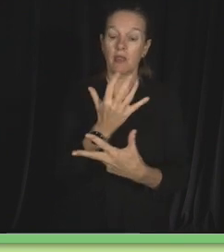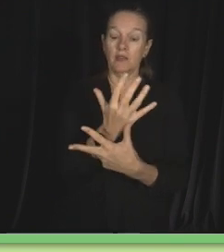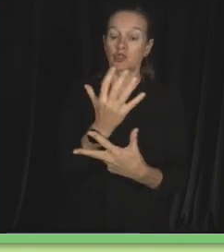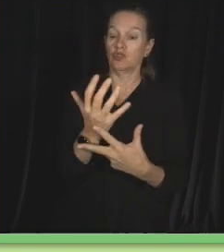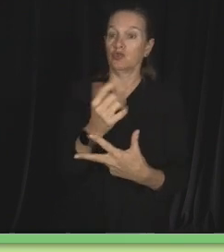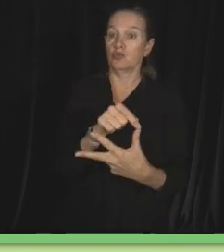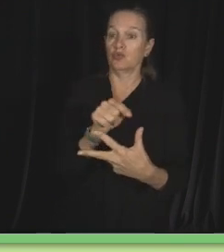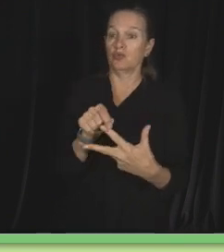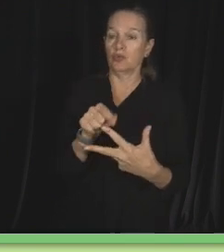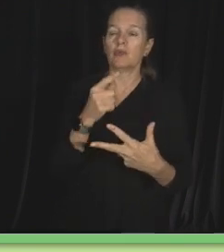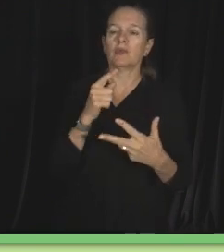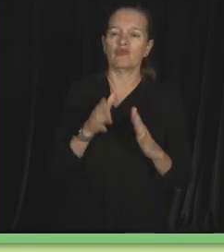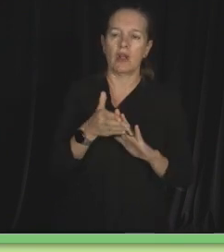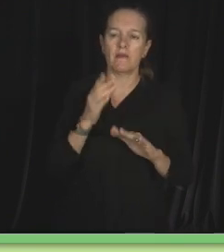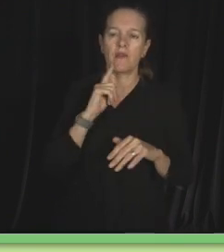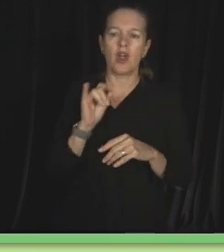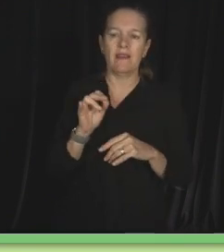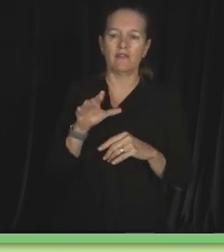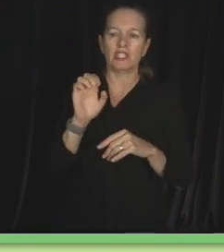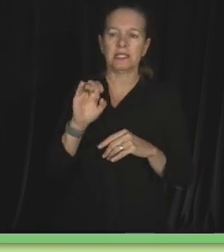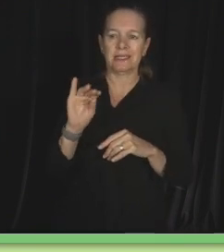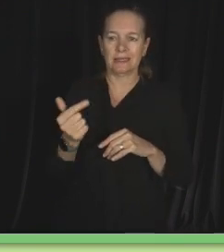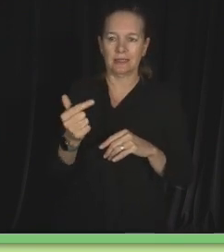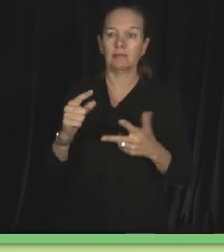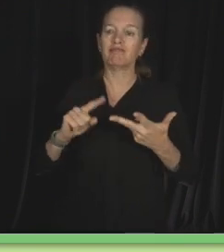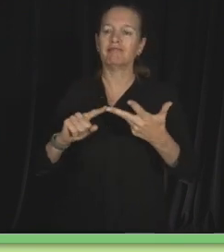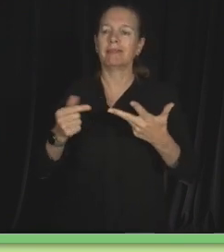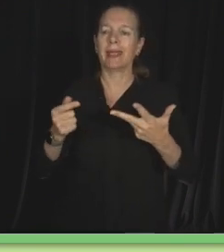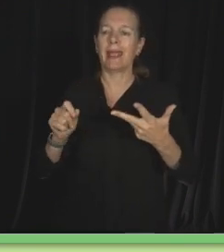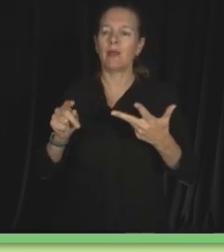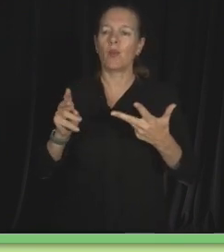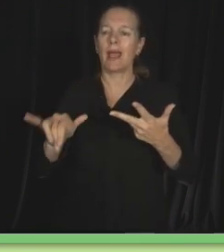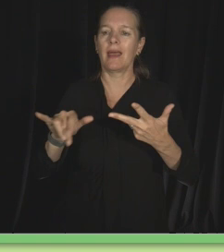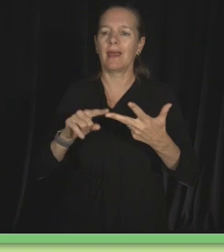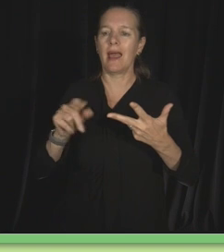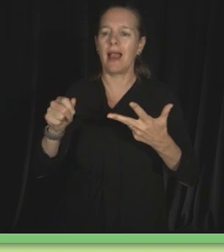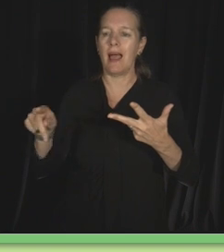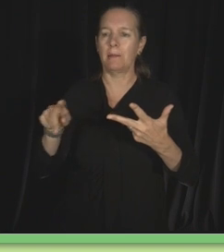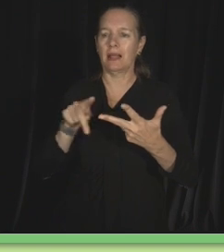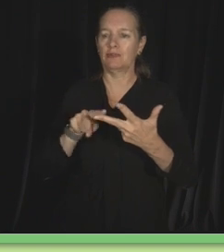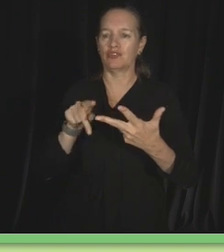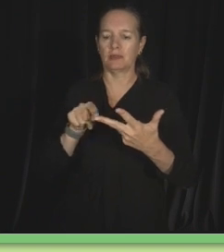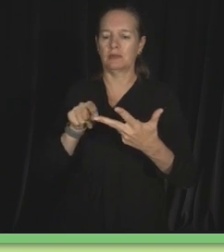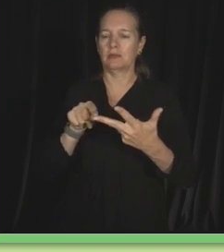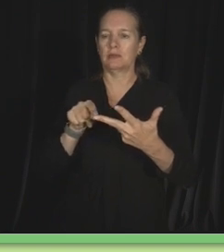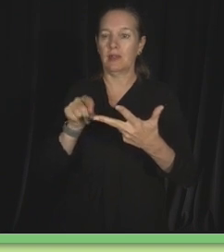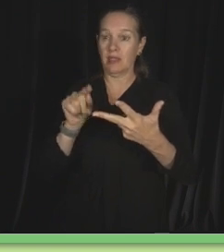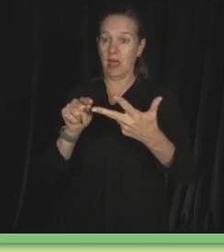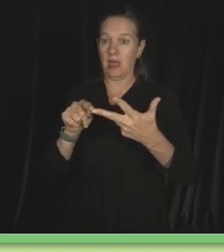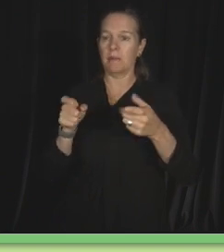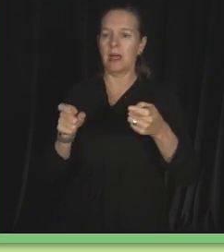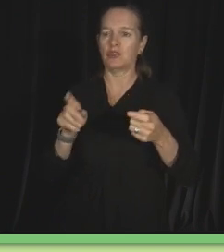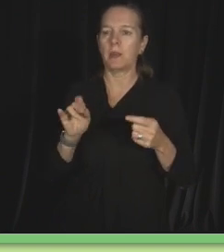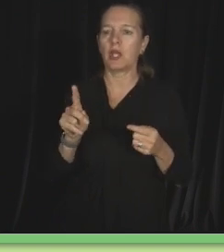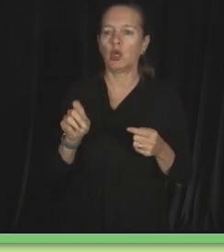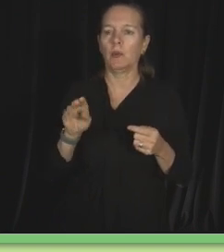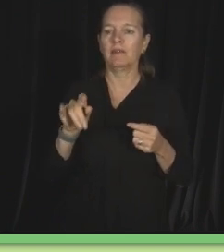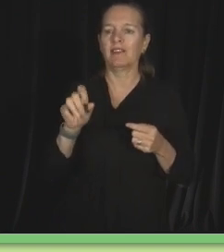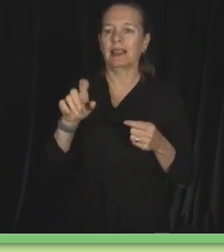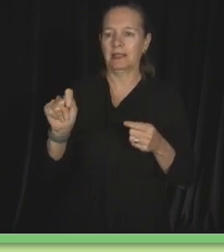for inferencing, and the last one will run our inferencing gateway and our application. All of this is managed by a KubeFleet hub